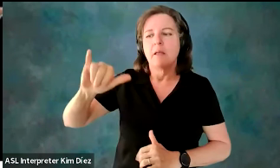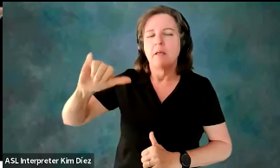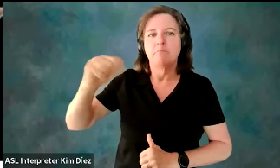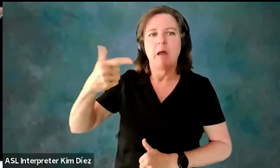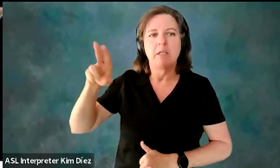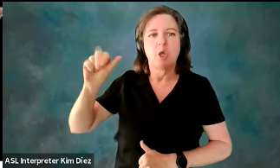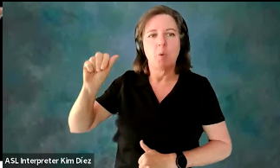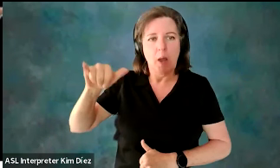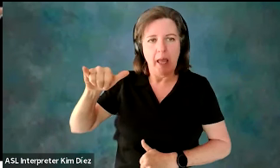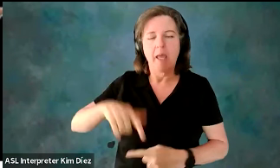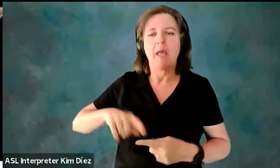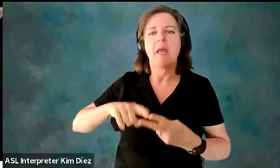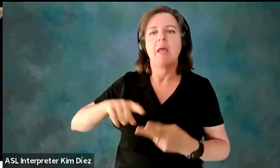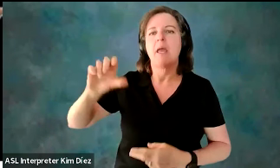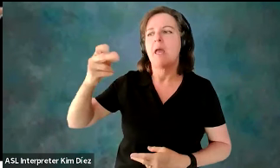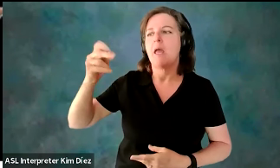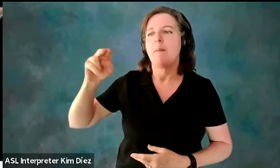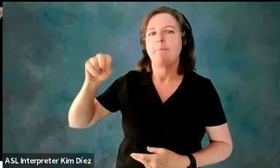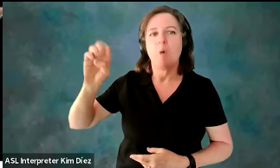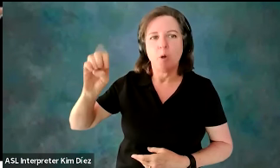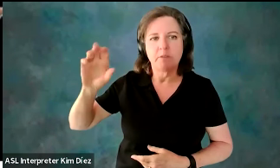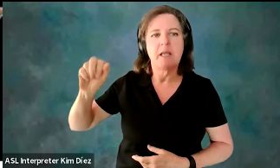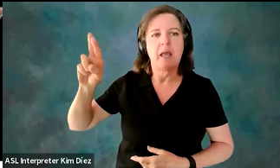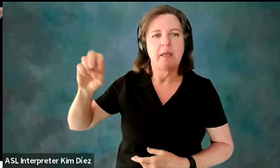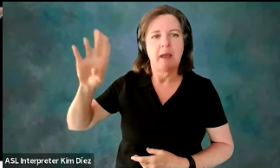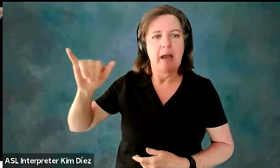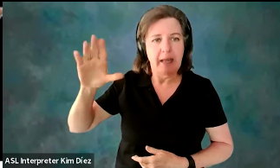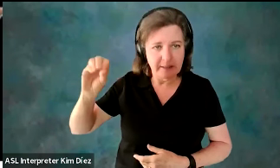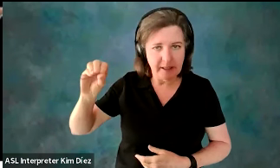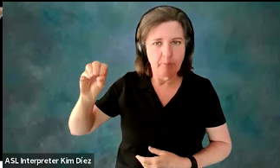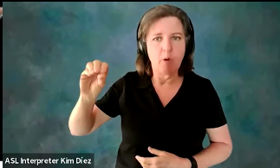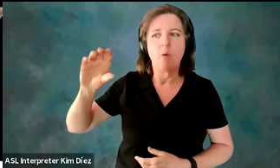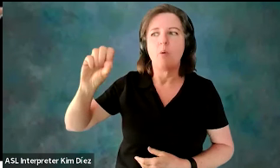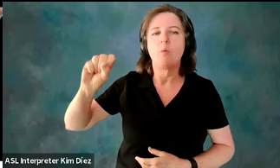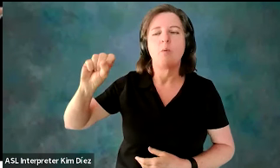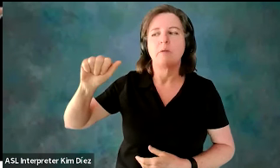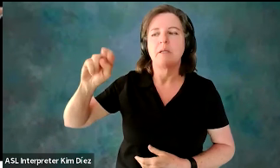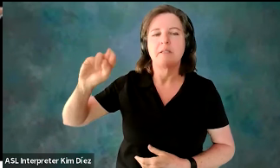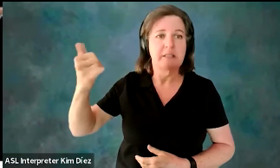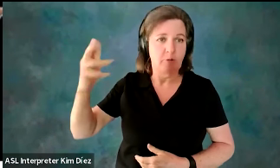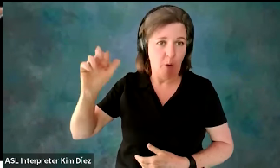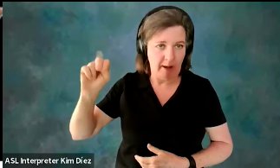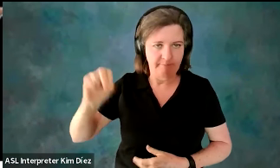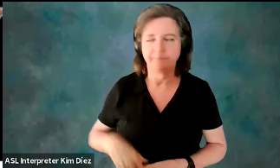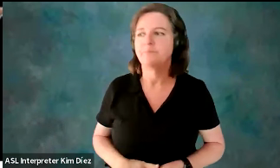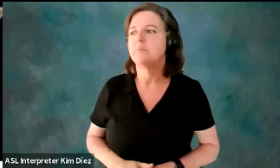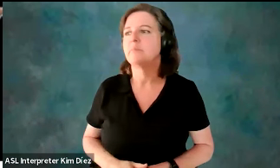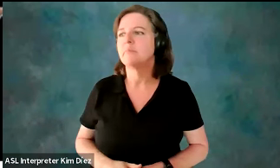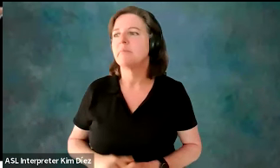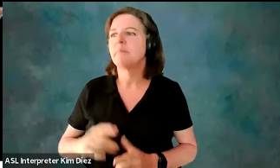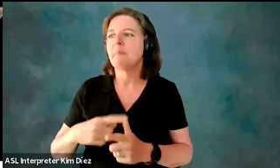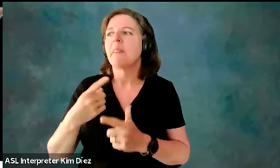was also included, where we had Mayagüez, Humacao, San Juan, Ponce, and Arecibo. Then we